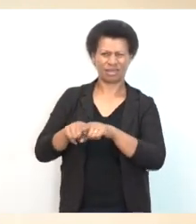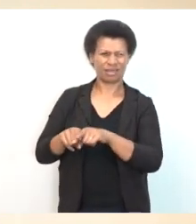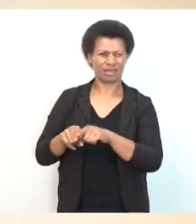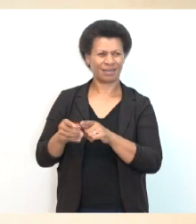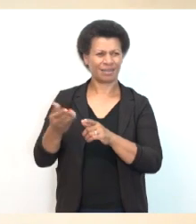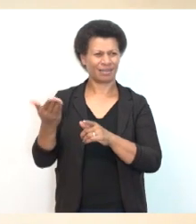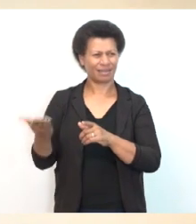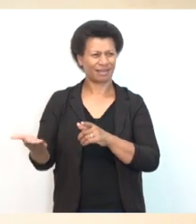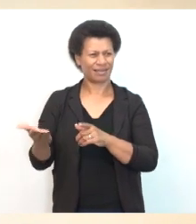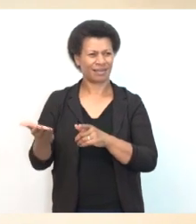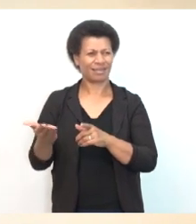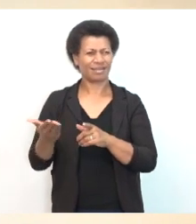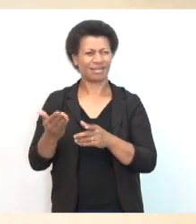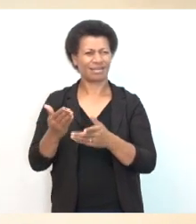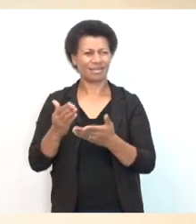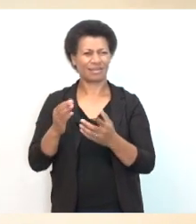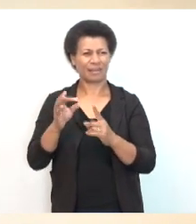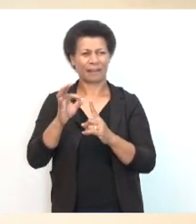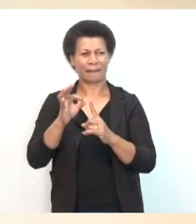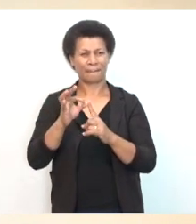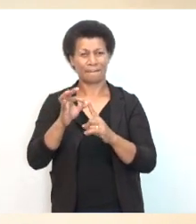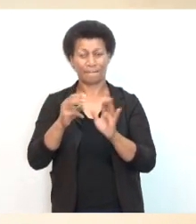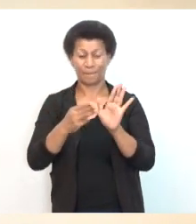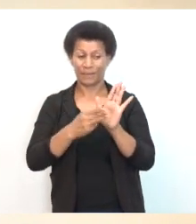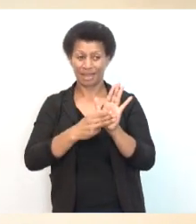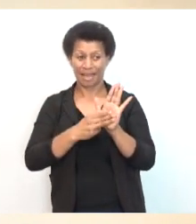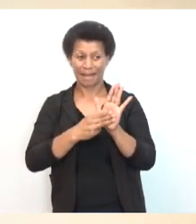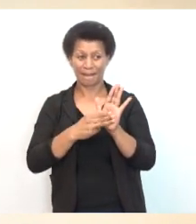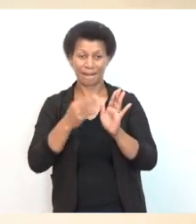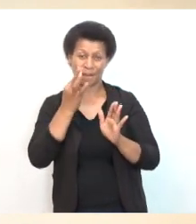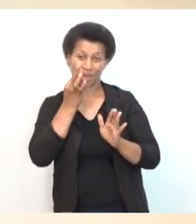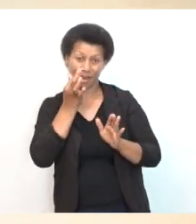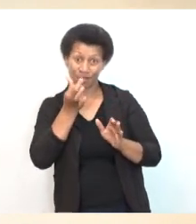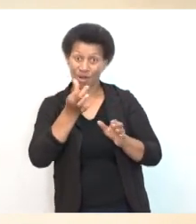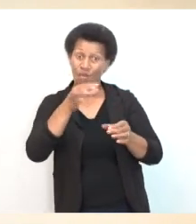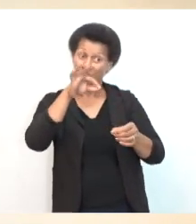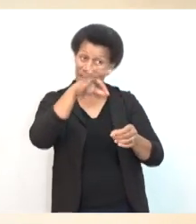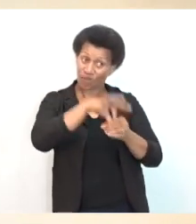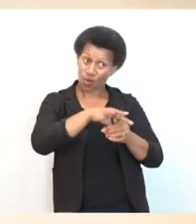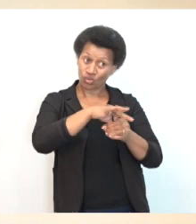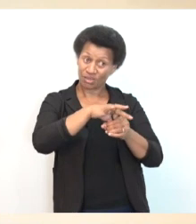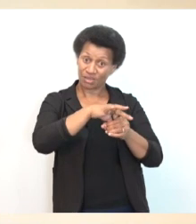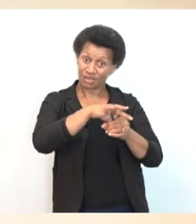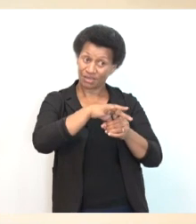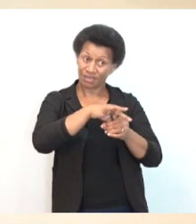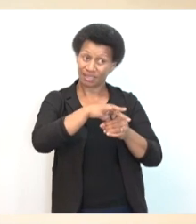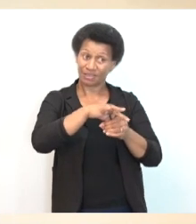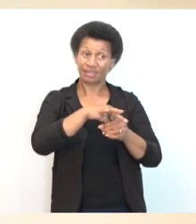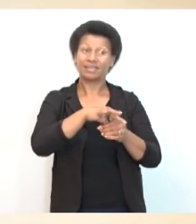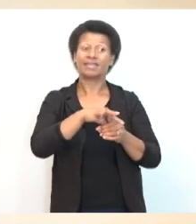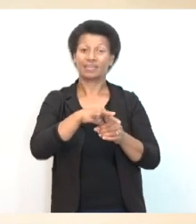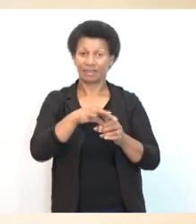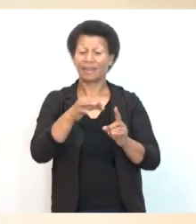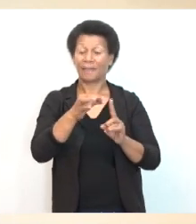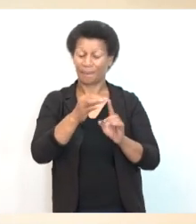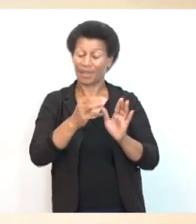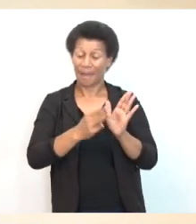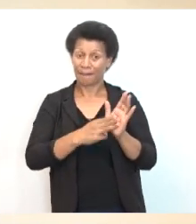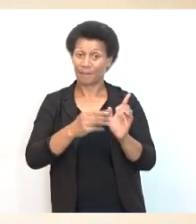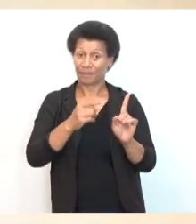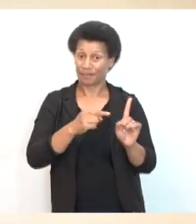government, and further to the question from my colleague earlier. Would this government consider a forum where you